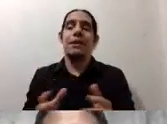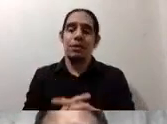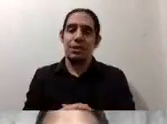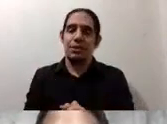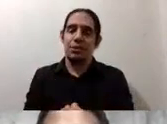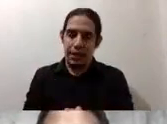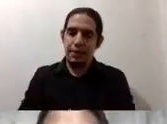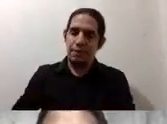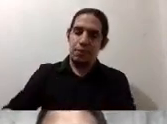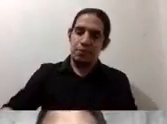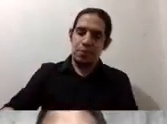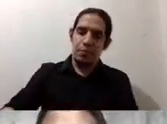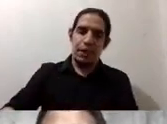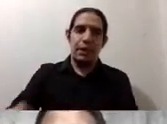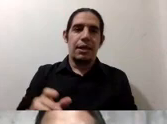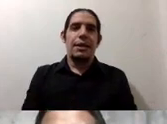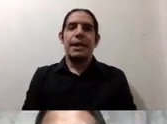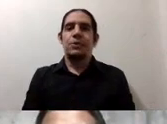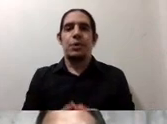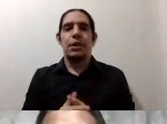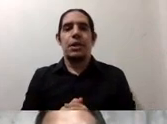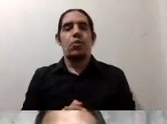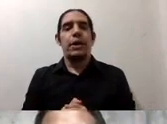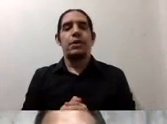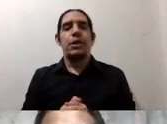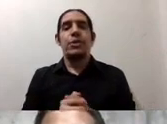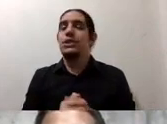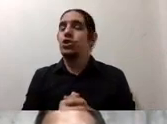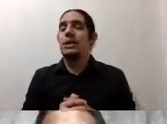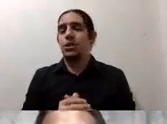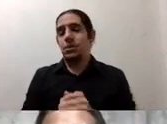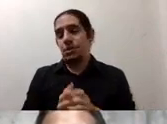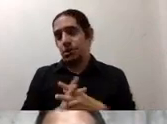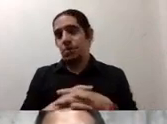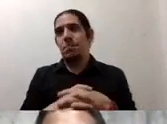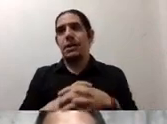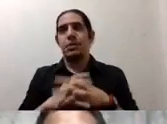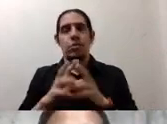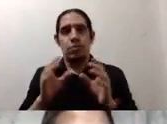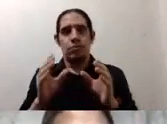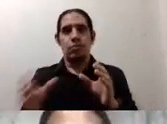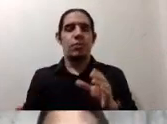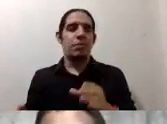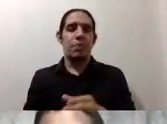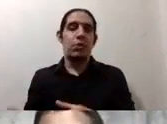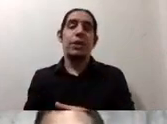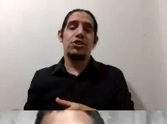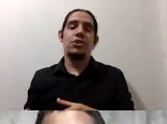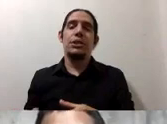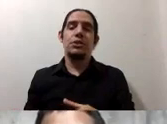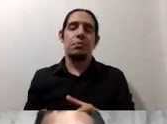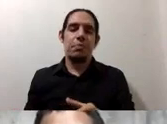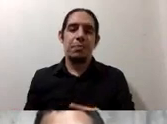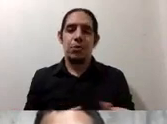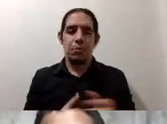the difficulties, okay? Next one. Well, the research questions by